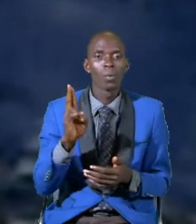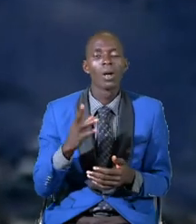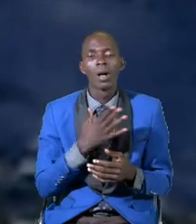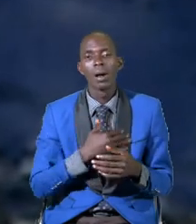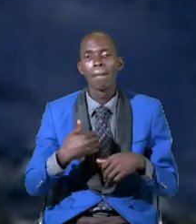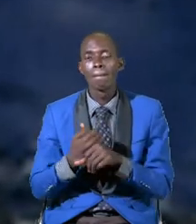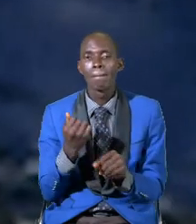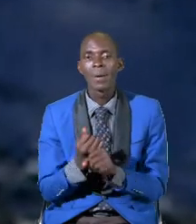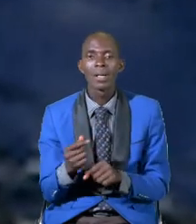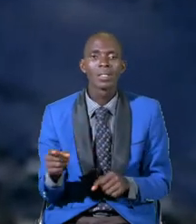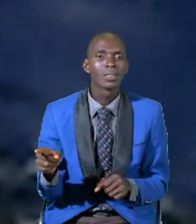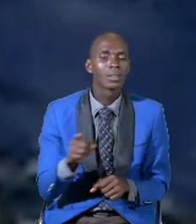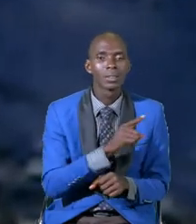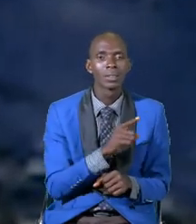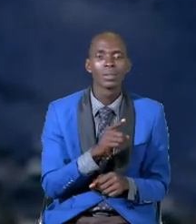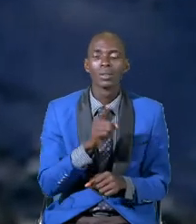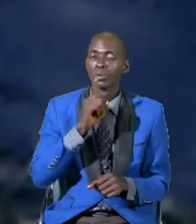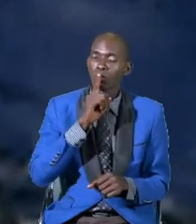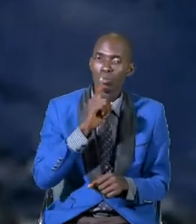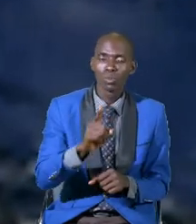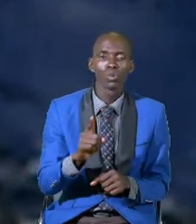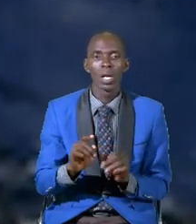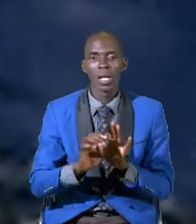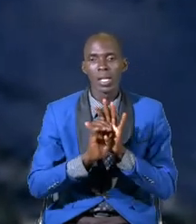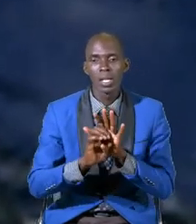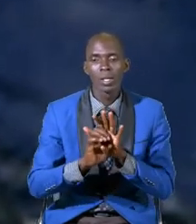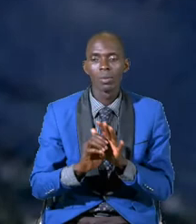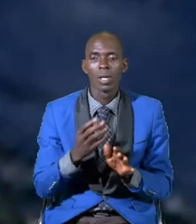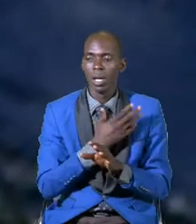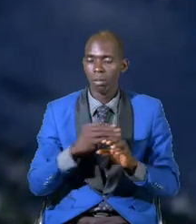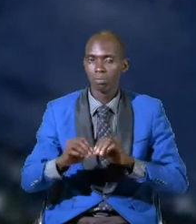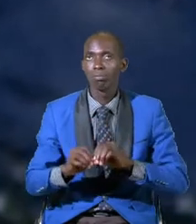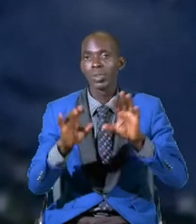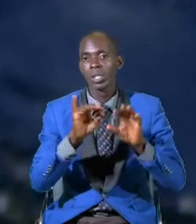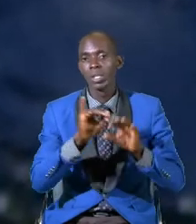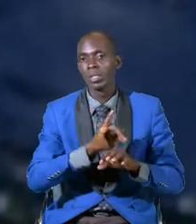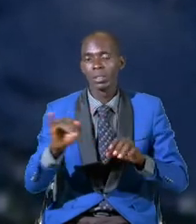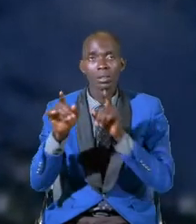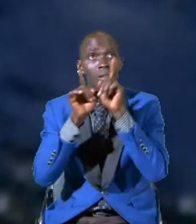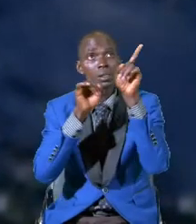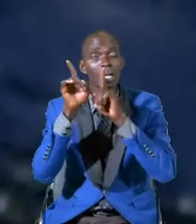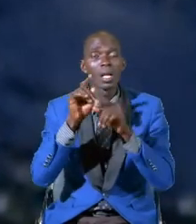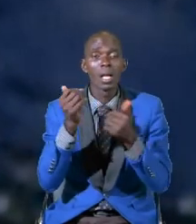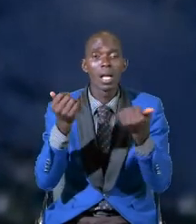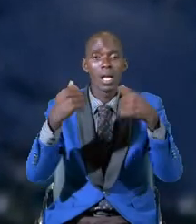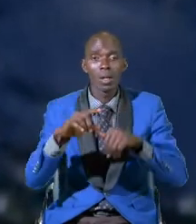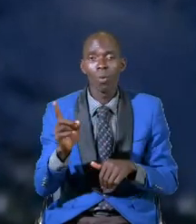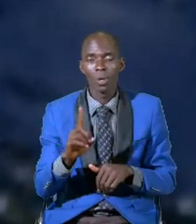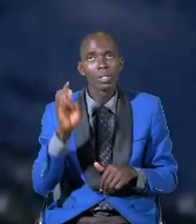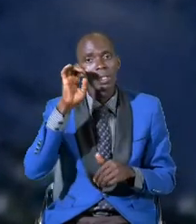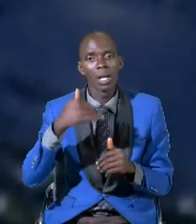them real examples and shiny stars anywhere he has put